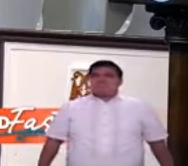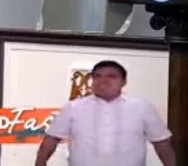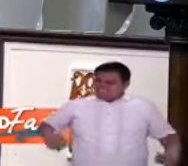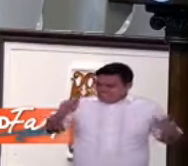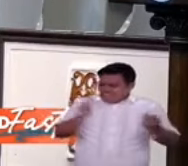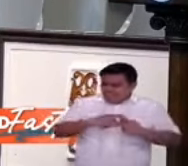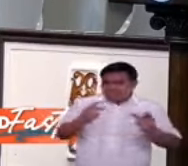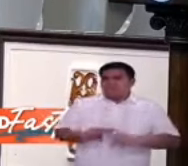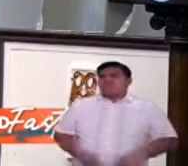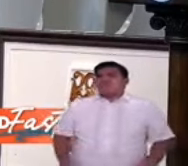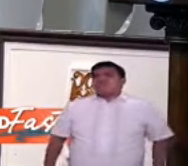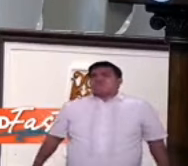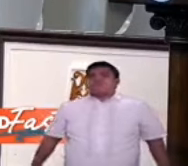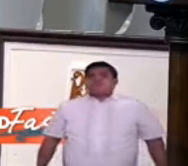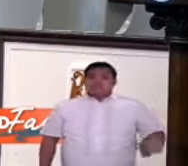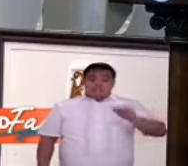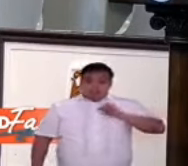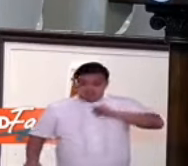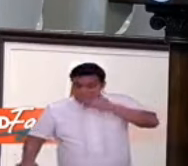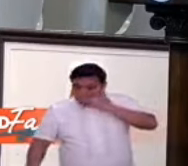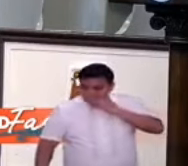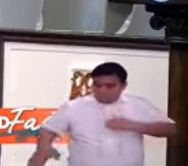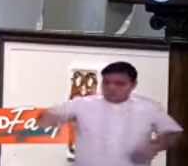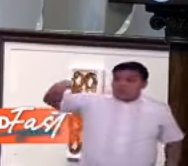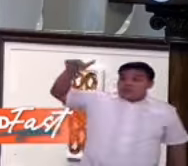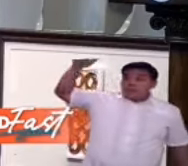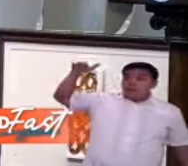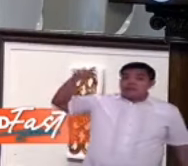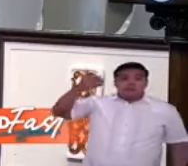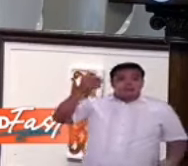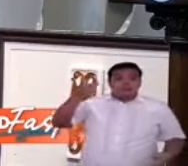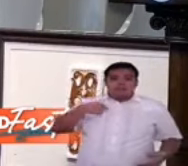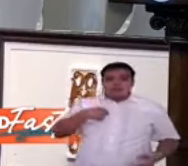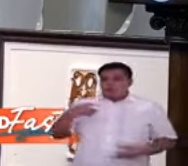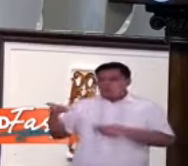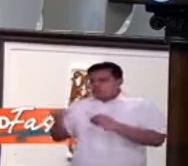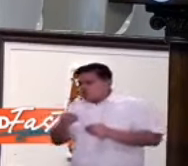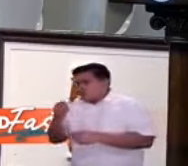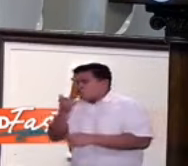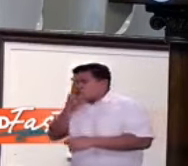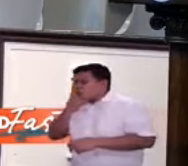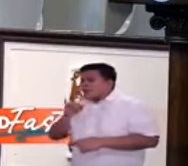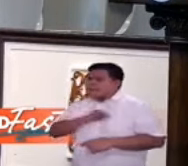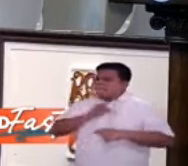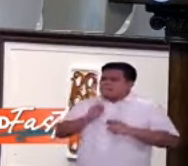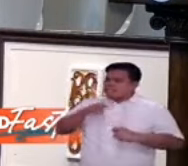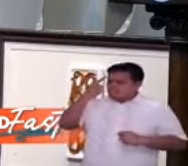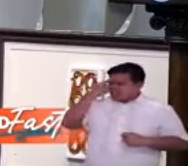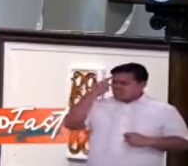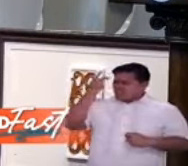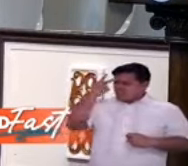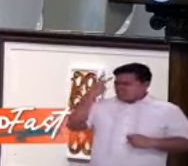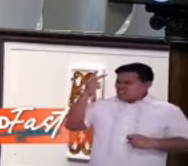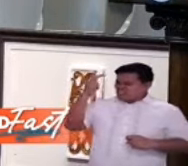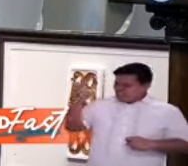sakit ba? Pero when I was growing up, whenever I would like to do something wrong, I have to think once,